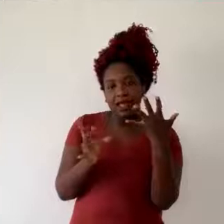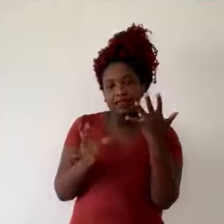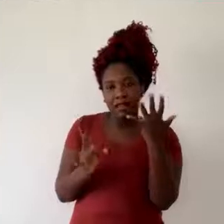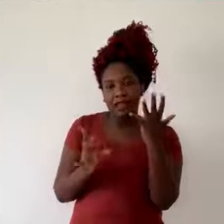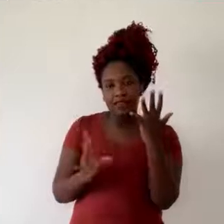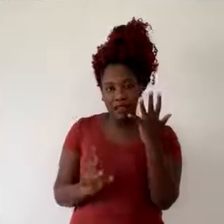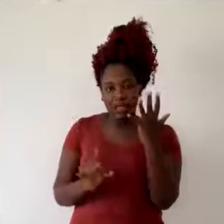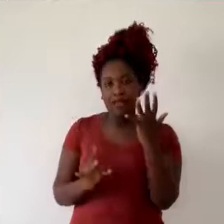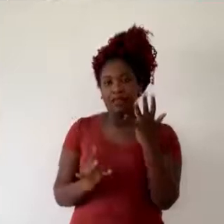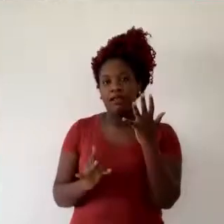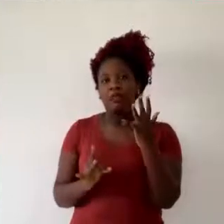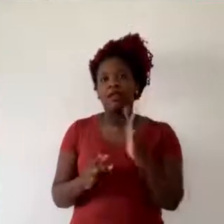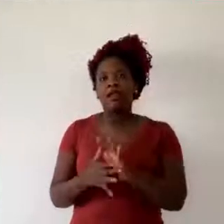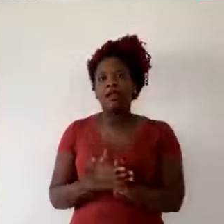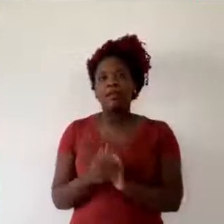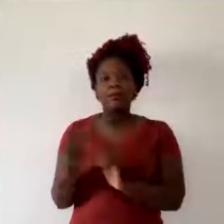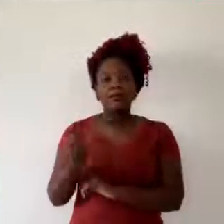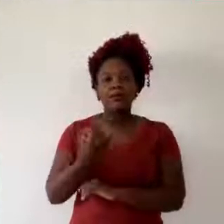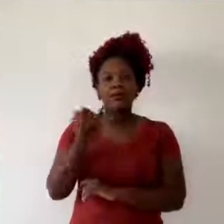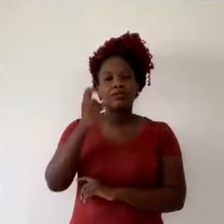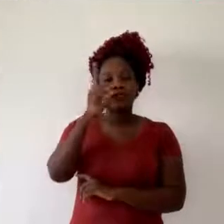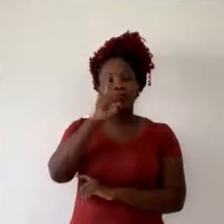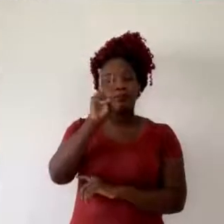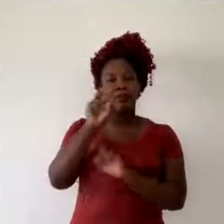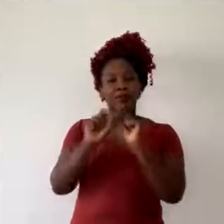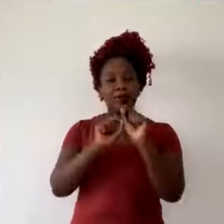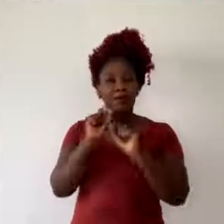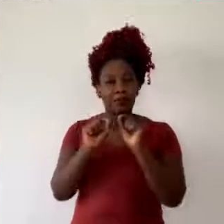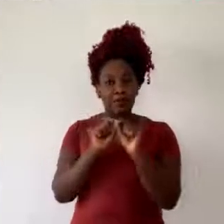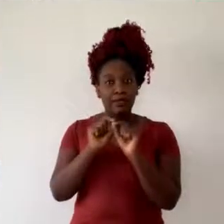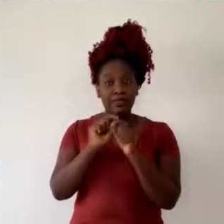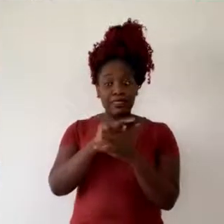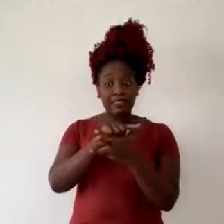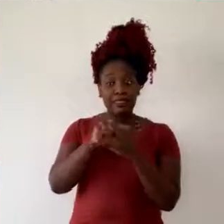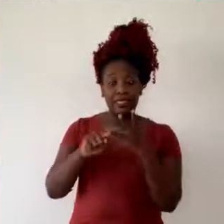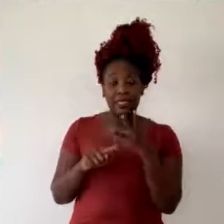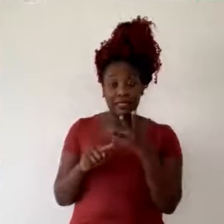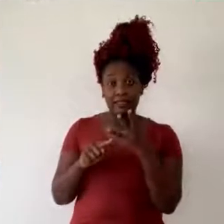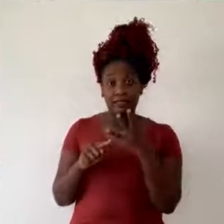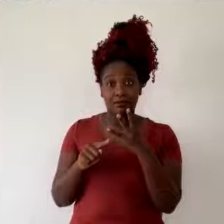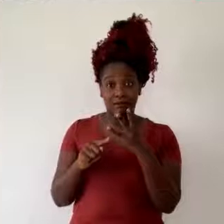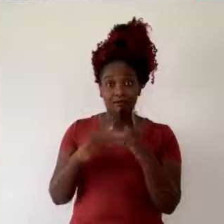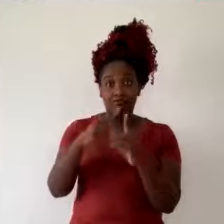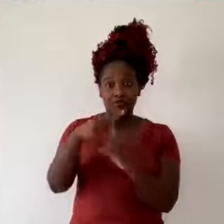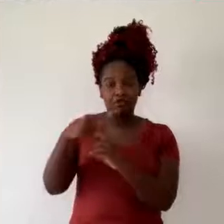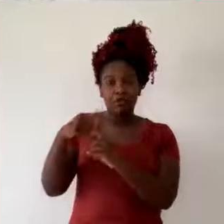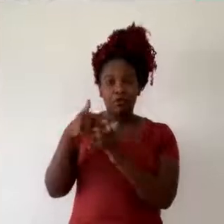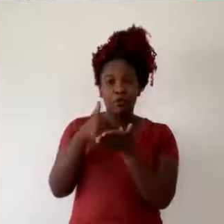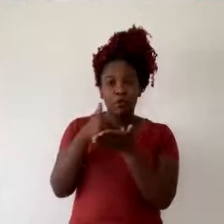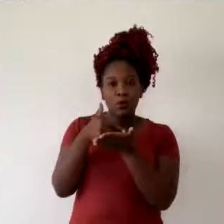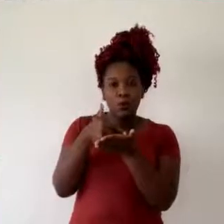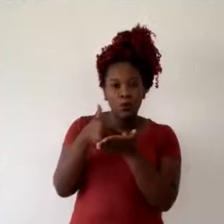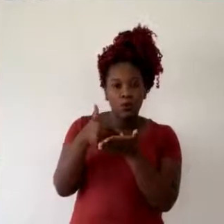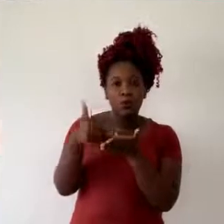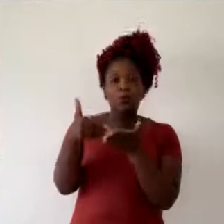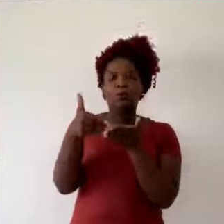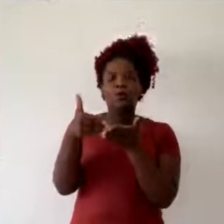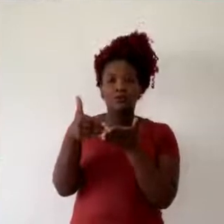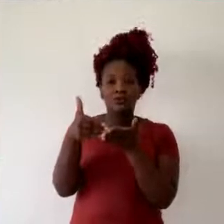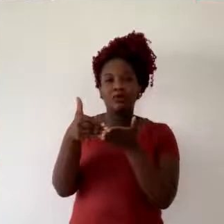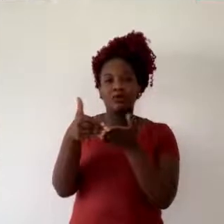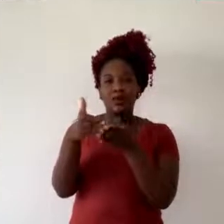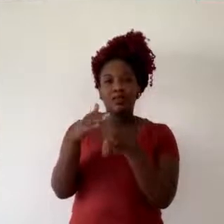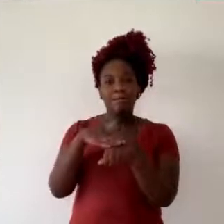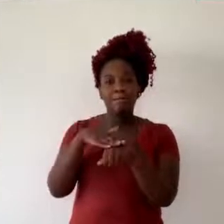of these manifestations of violence, it's important to remember that three of these forms have started to be much